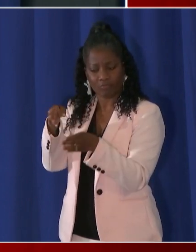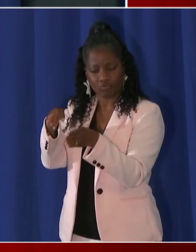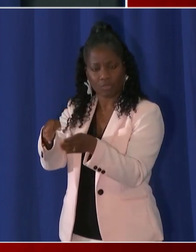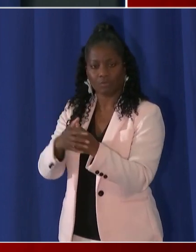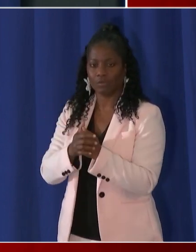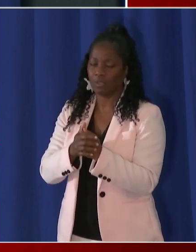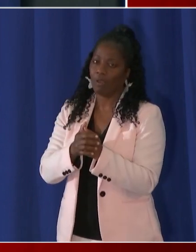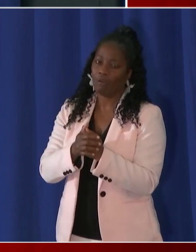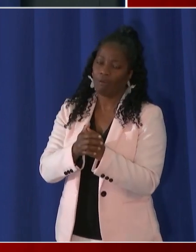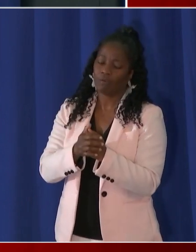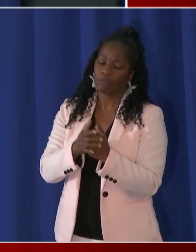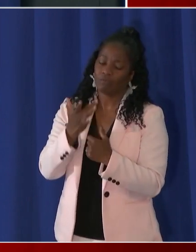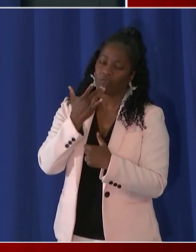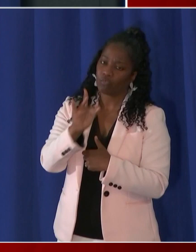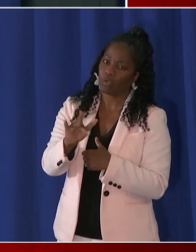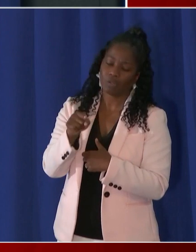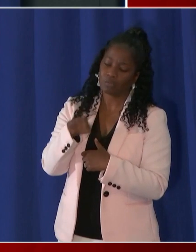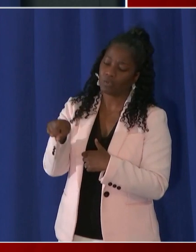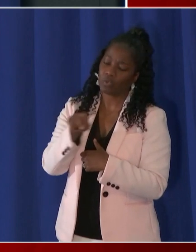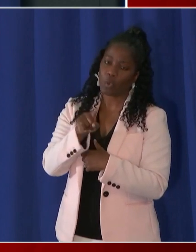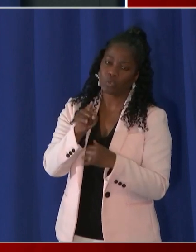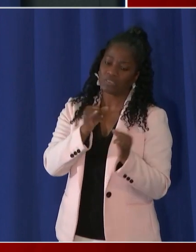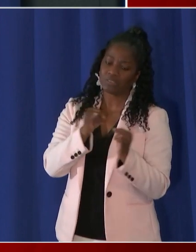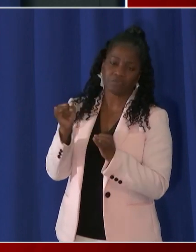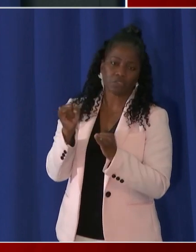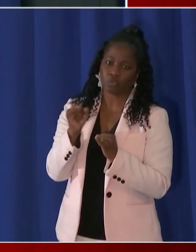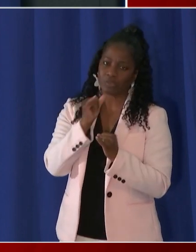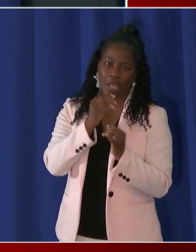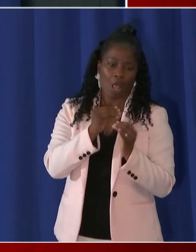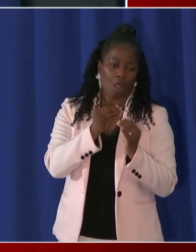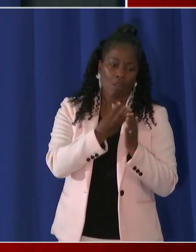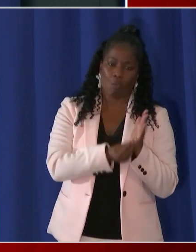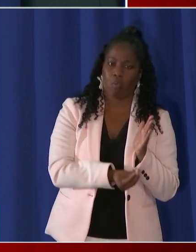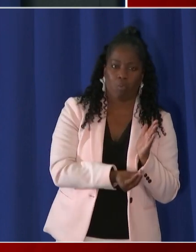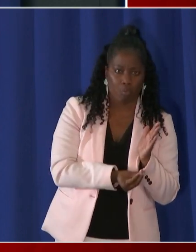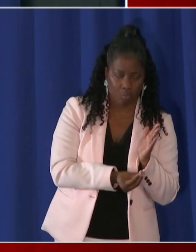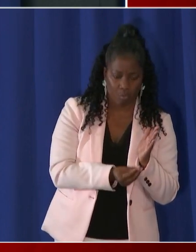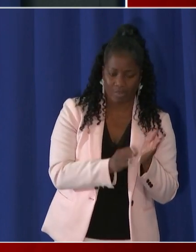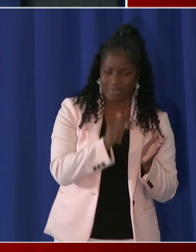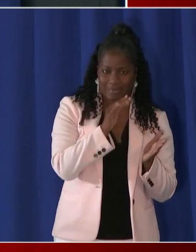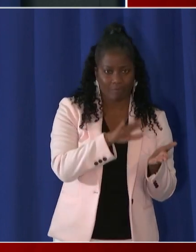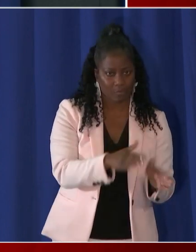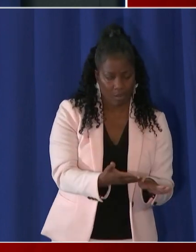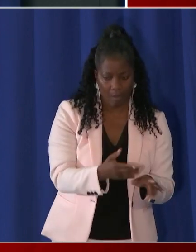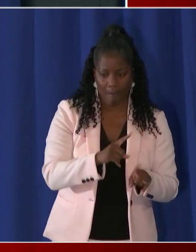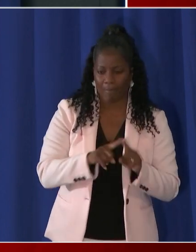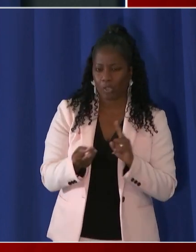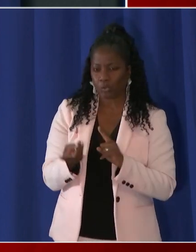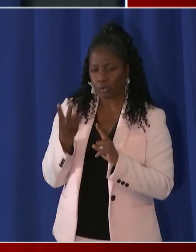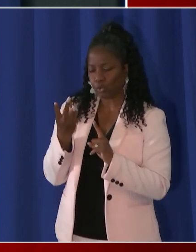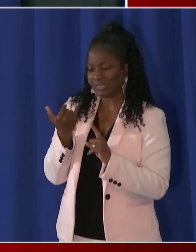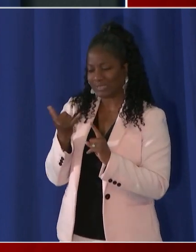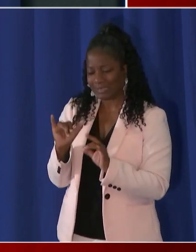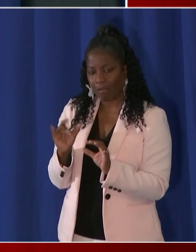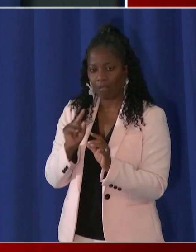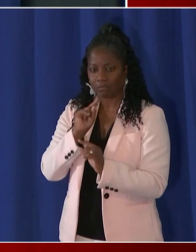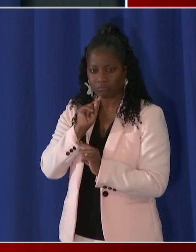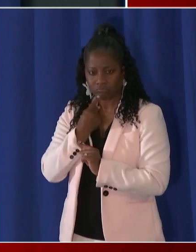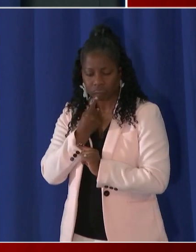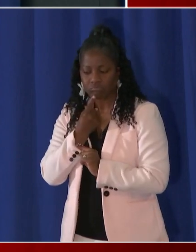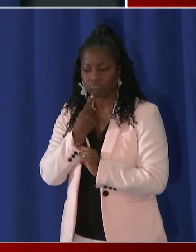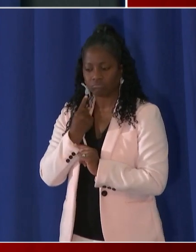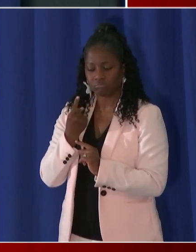their lives. We know that 2 of these individuals are still in critical condition at area hospitals where they are being